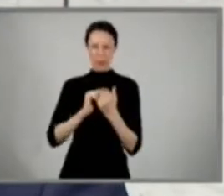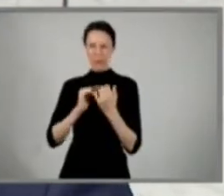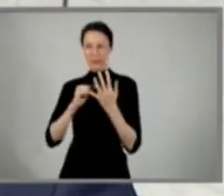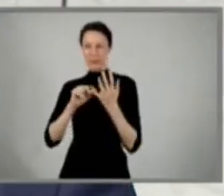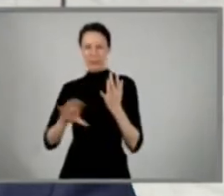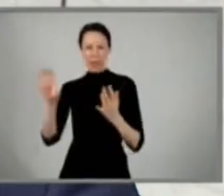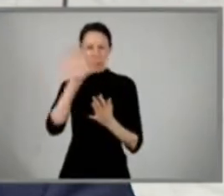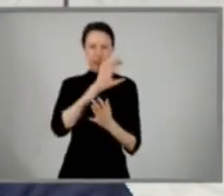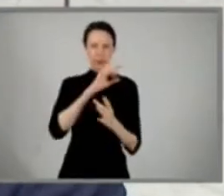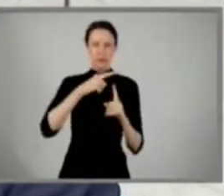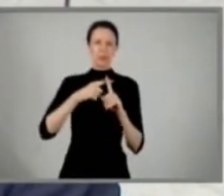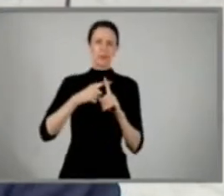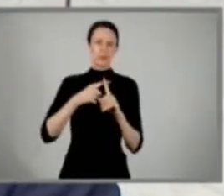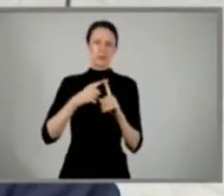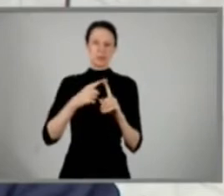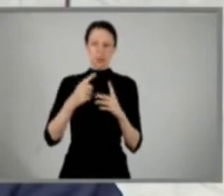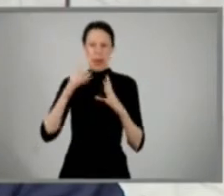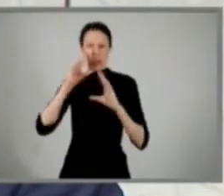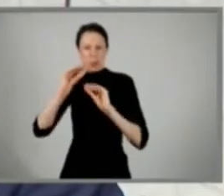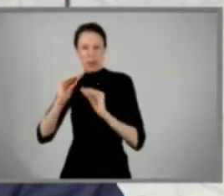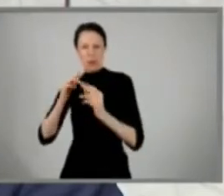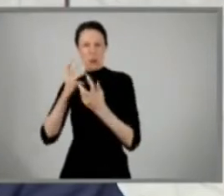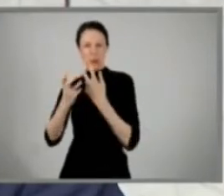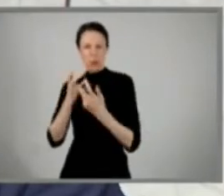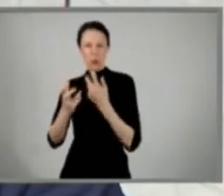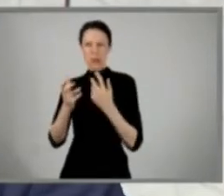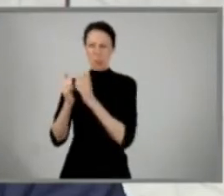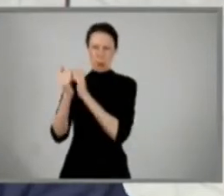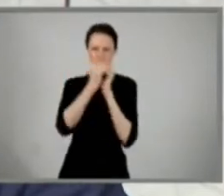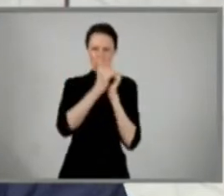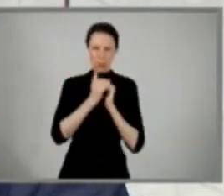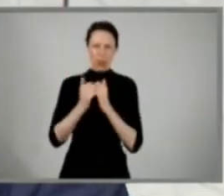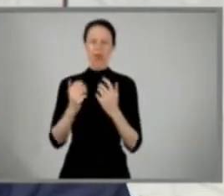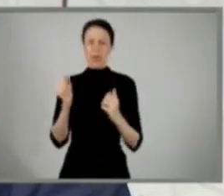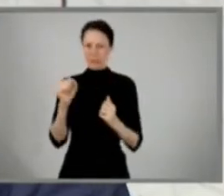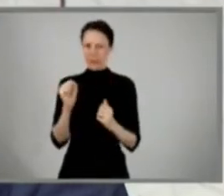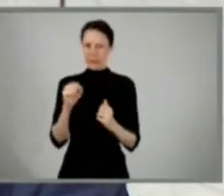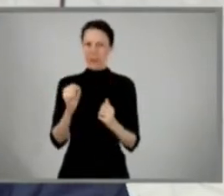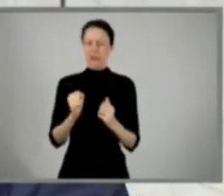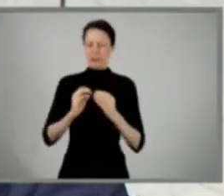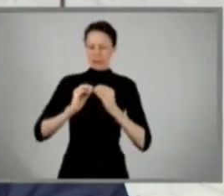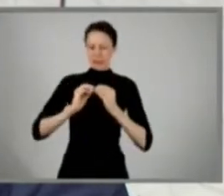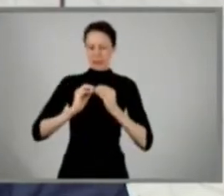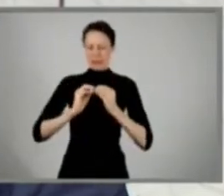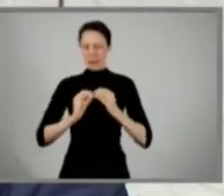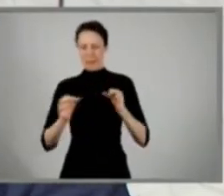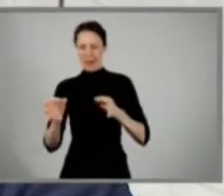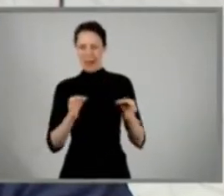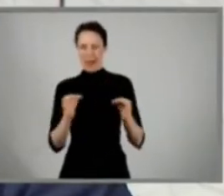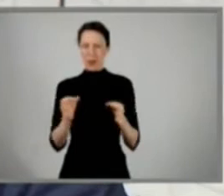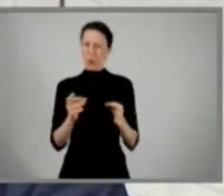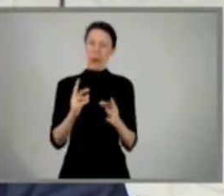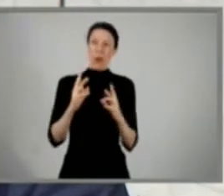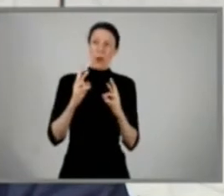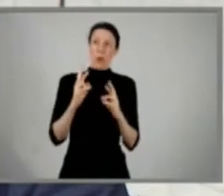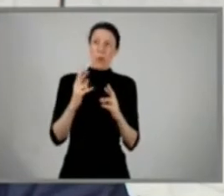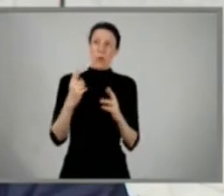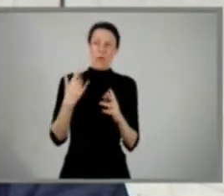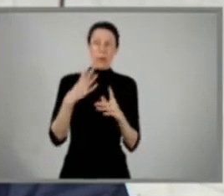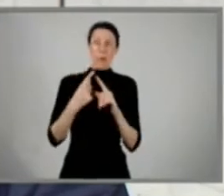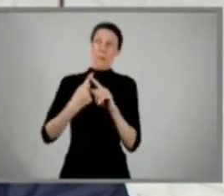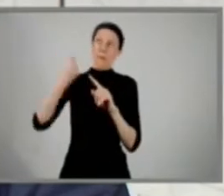The frustration at the moment is, and we'd hope to be further ahead on this now, but the fact is there are many Australians in vulnerable situations,